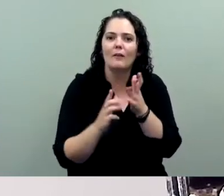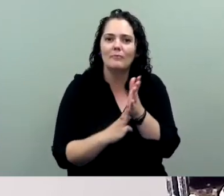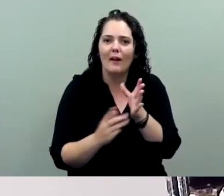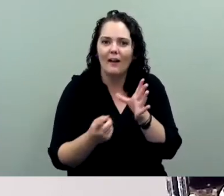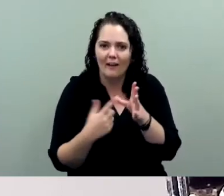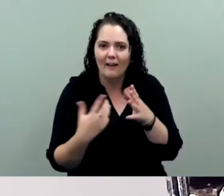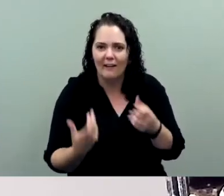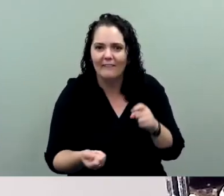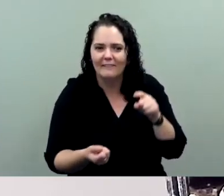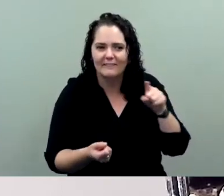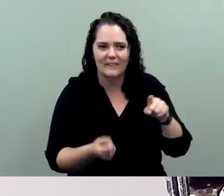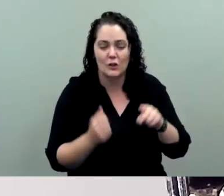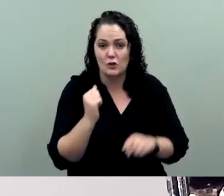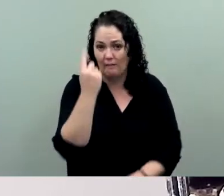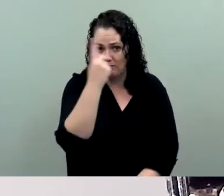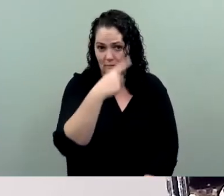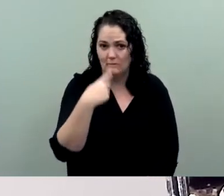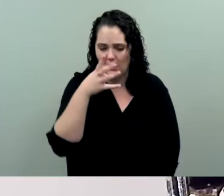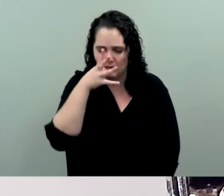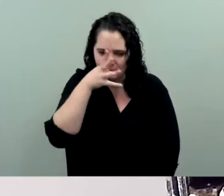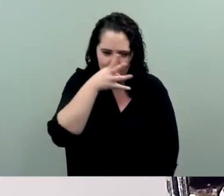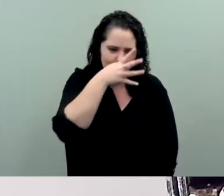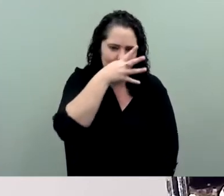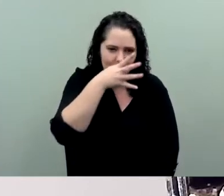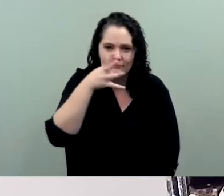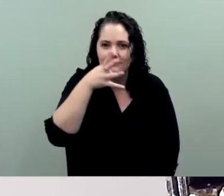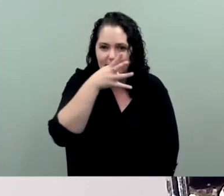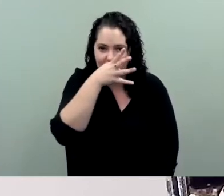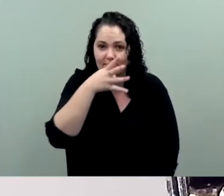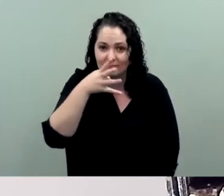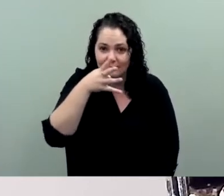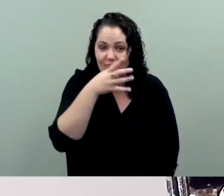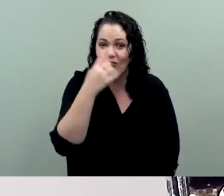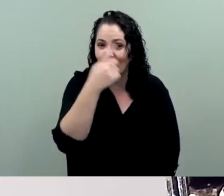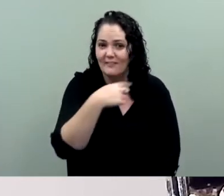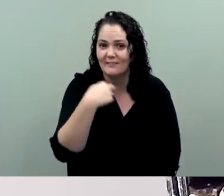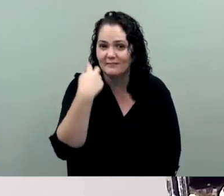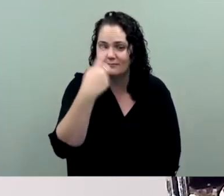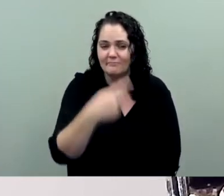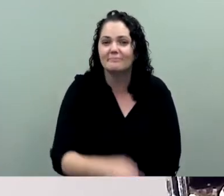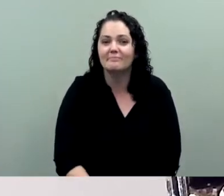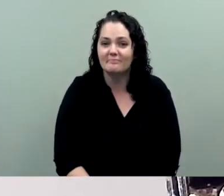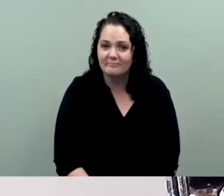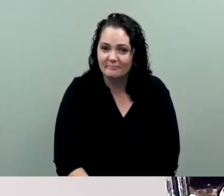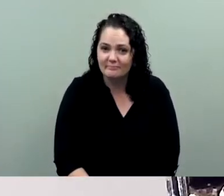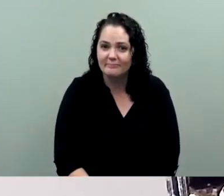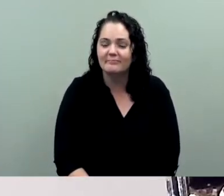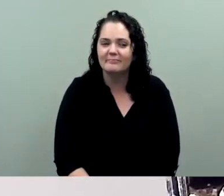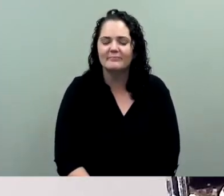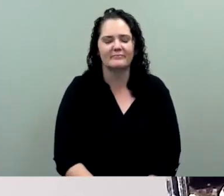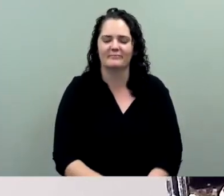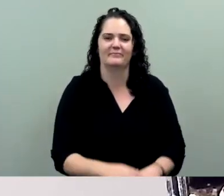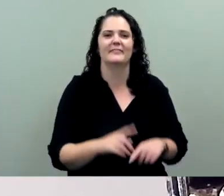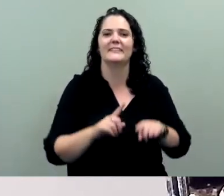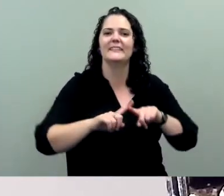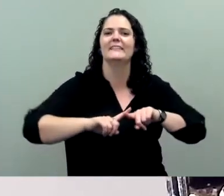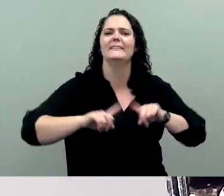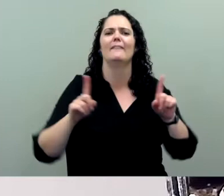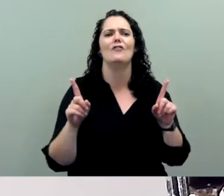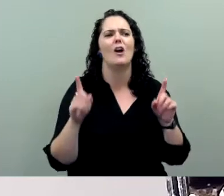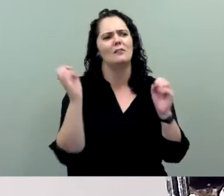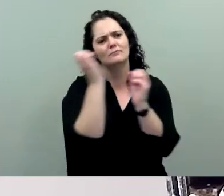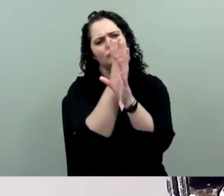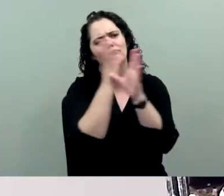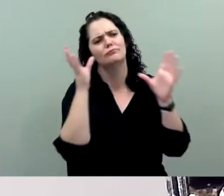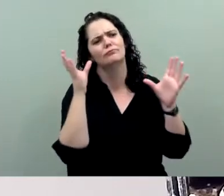back and forth and drawing with these extensions to her face. It's a very different idea of portraiture and portrait drawing